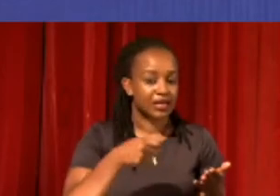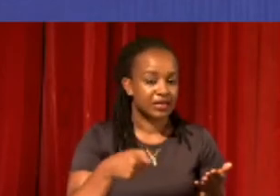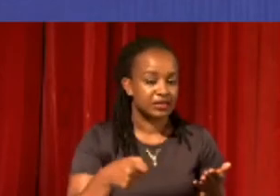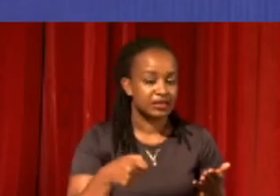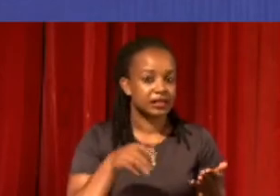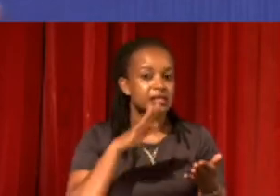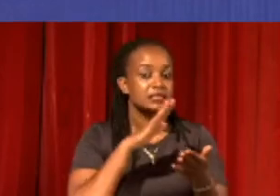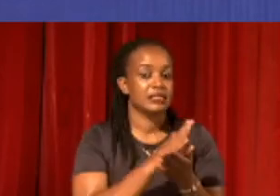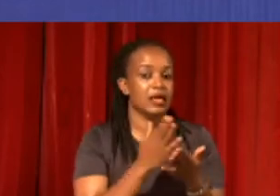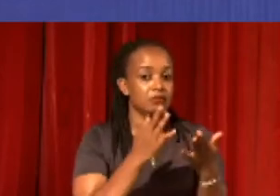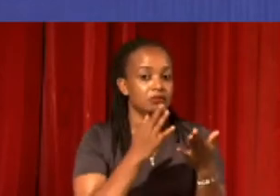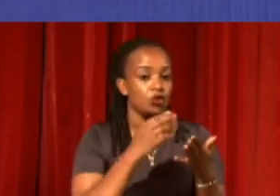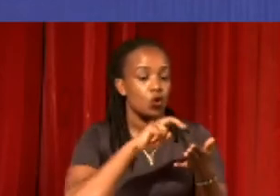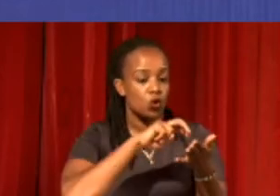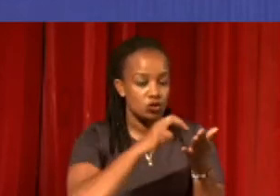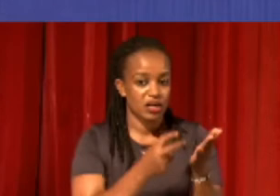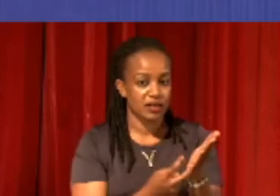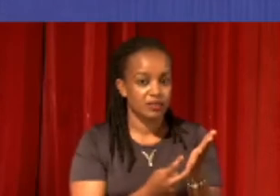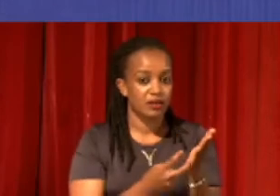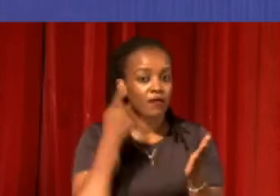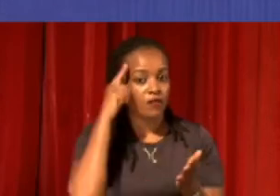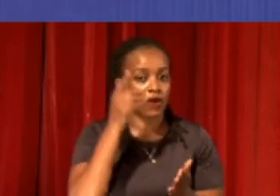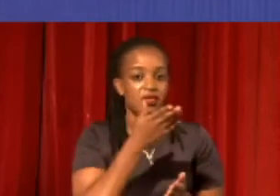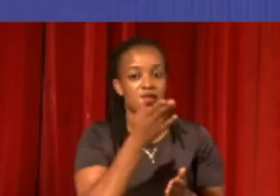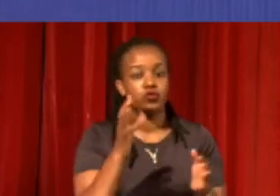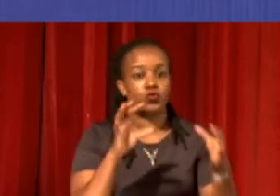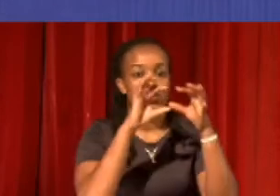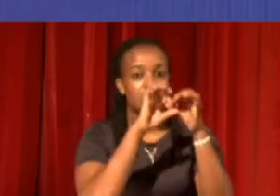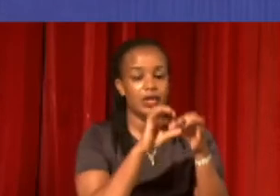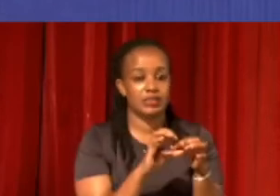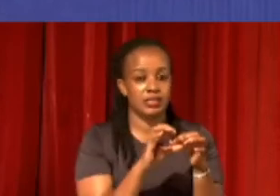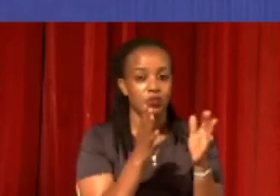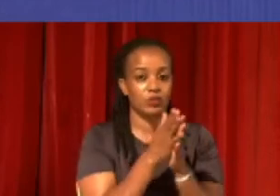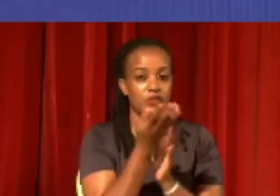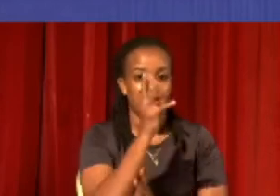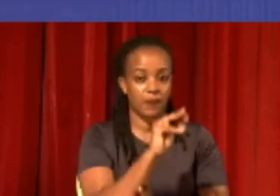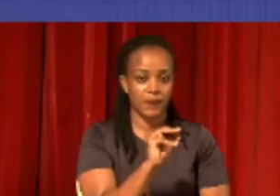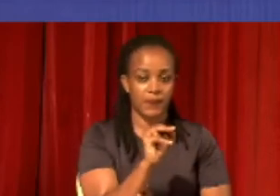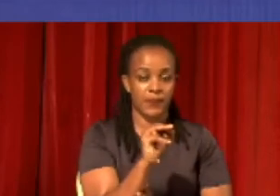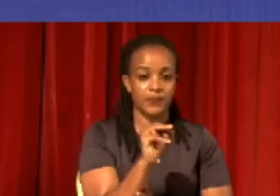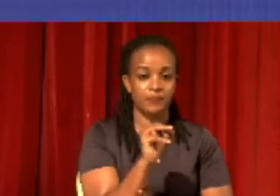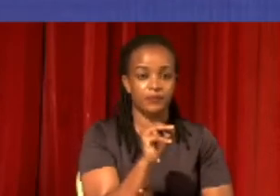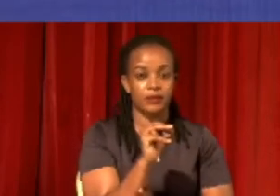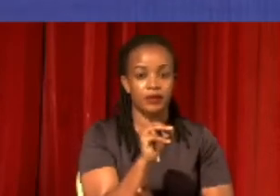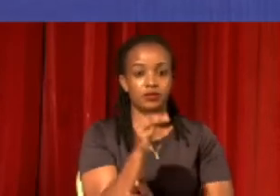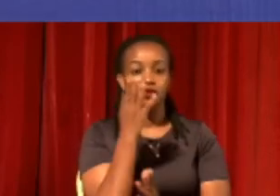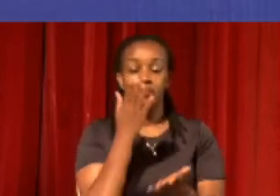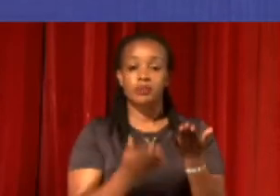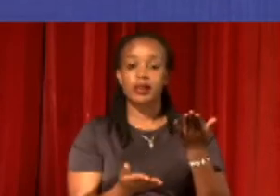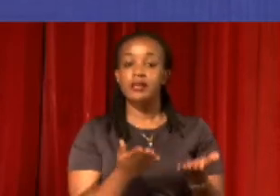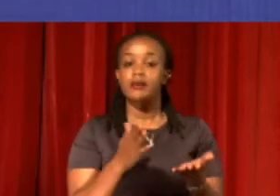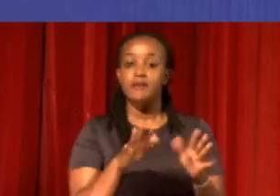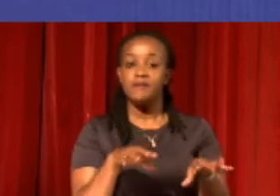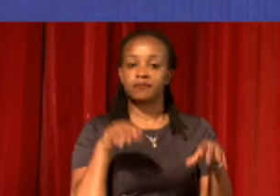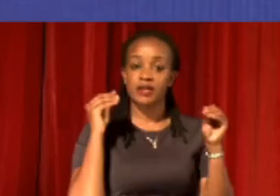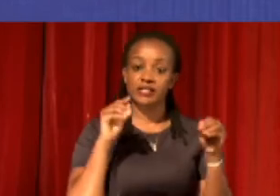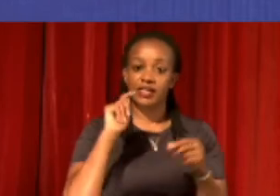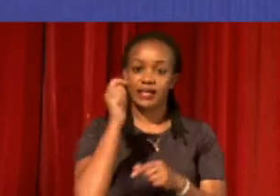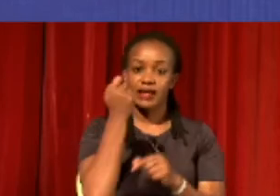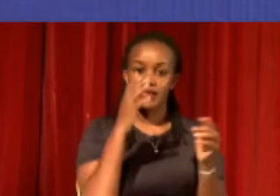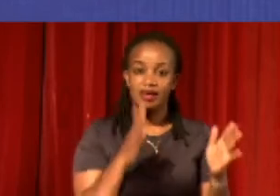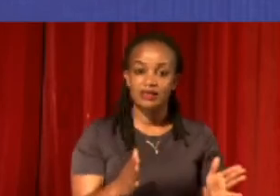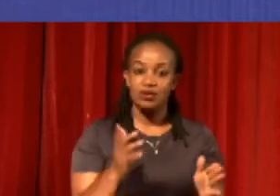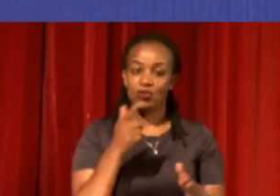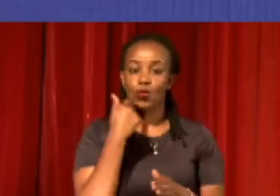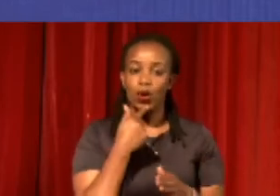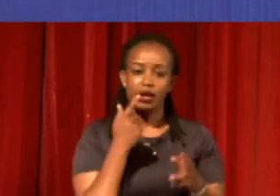assignment mm. to them to be able to collect on their behalf. Mm. So you may find a Kenyan who has his music here, but has signed his deeds of assignment with an